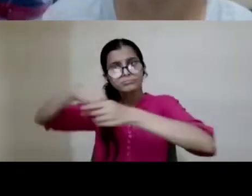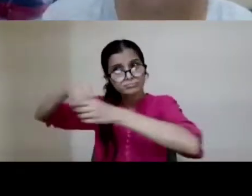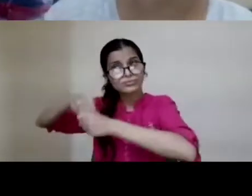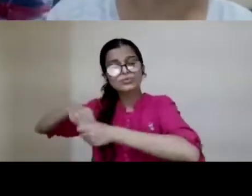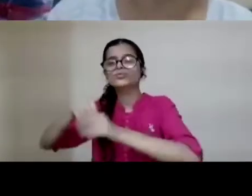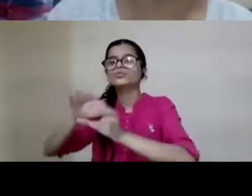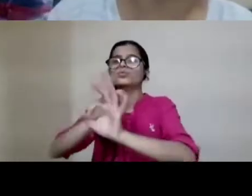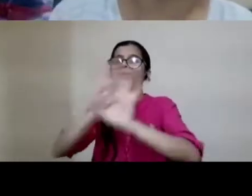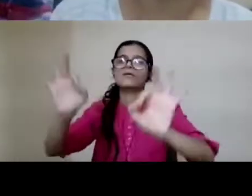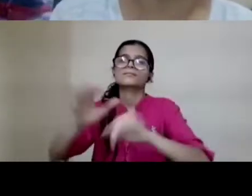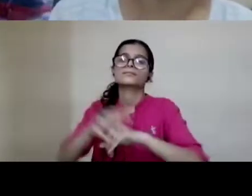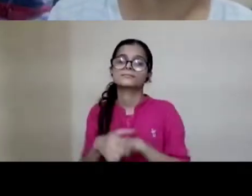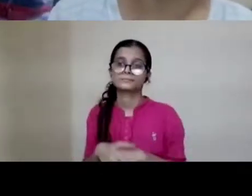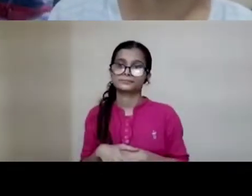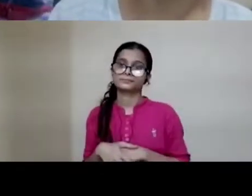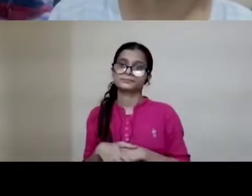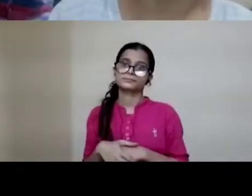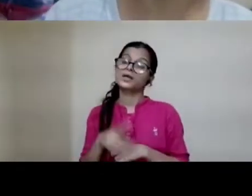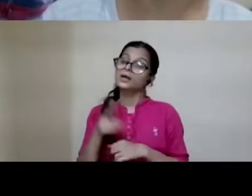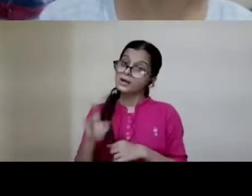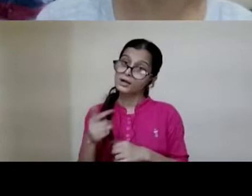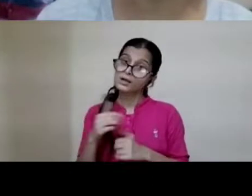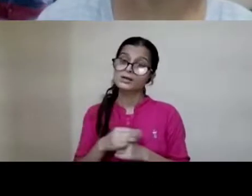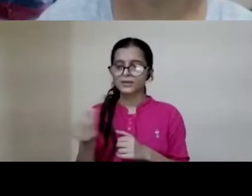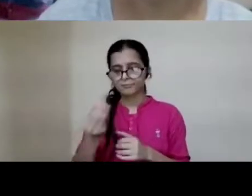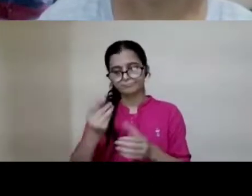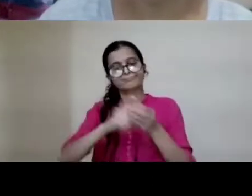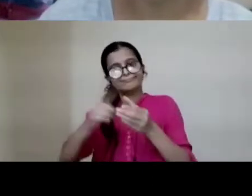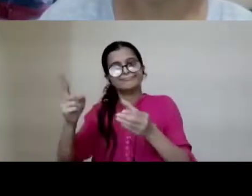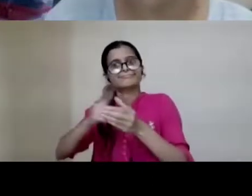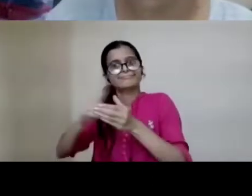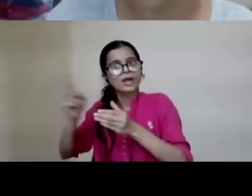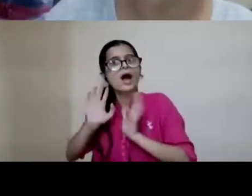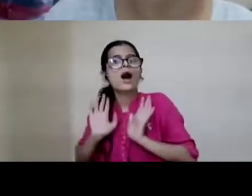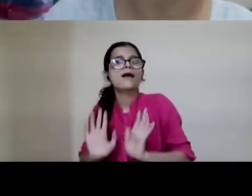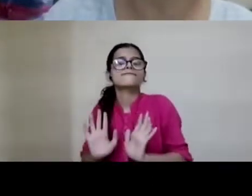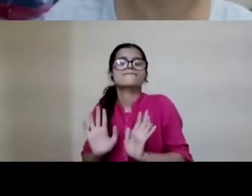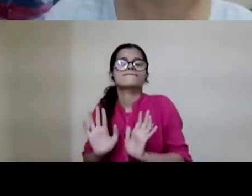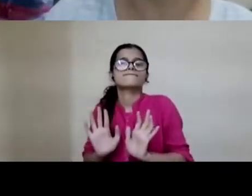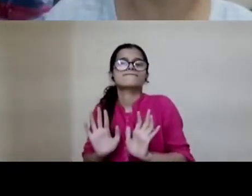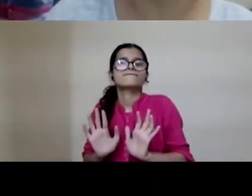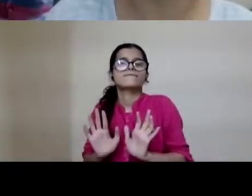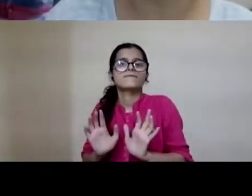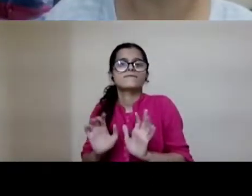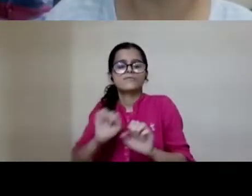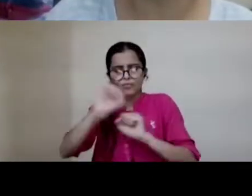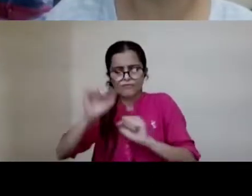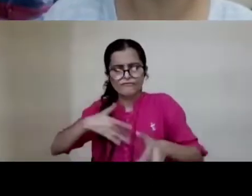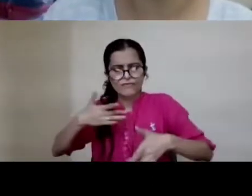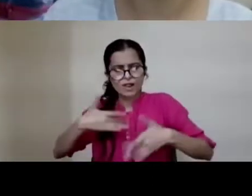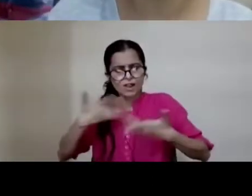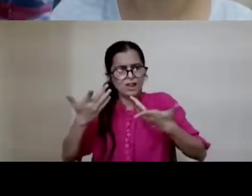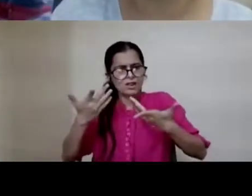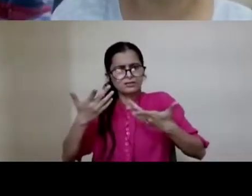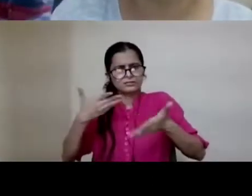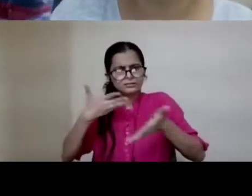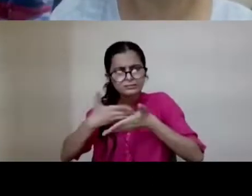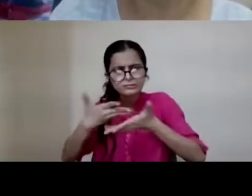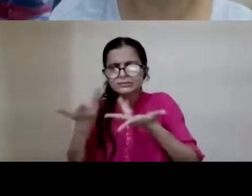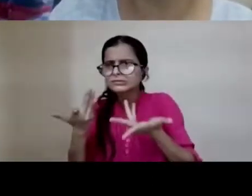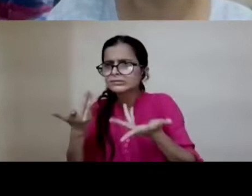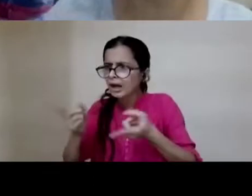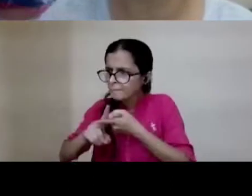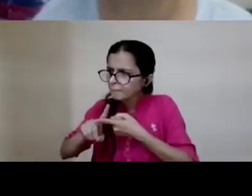are in fact somewhere excluding them in positions where you feel that the cost of including